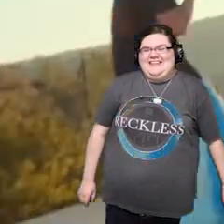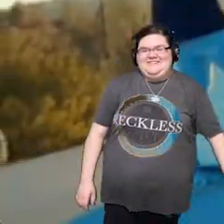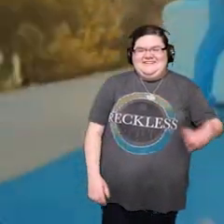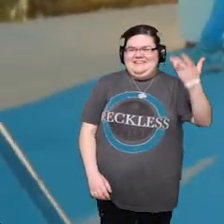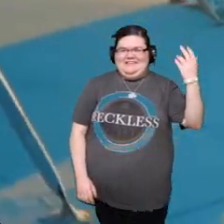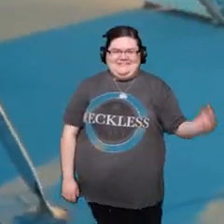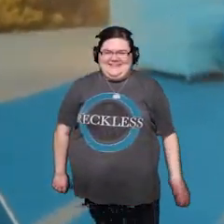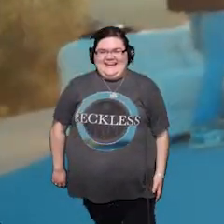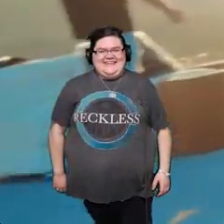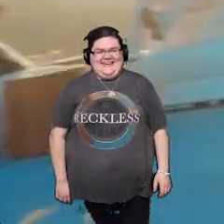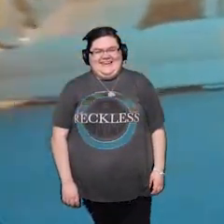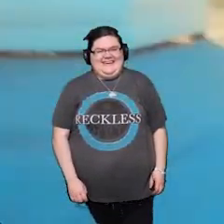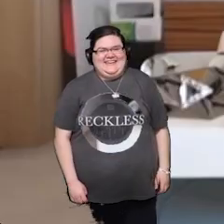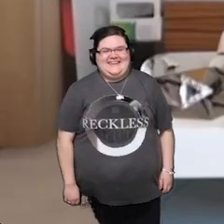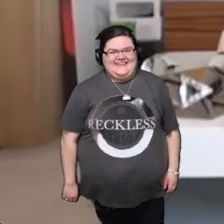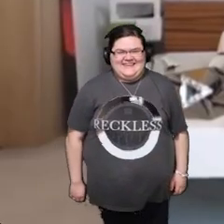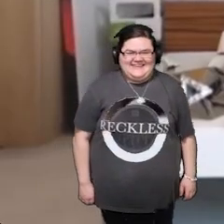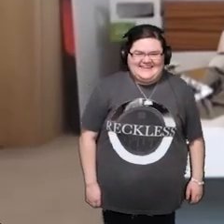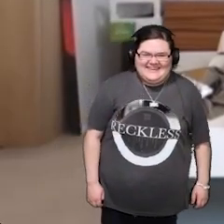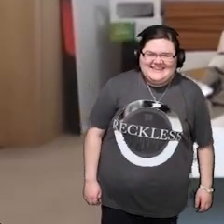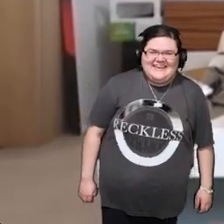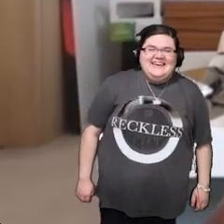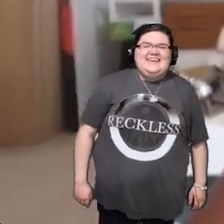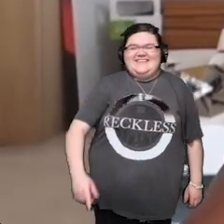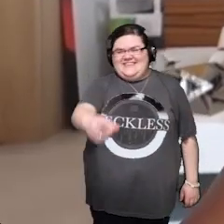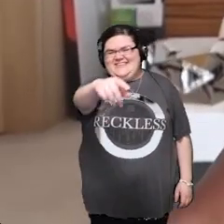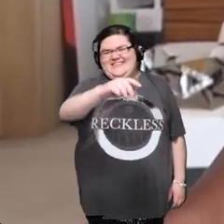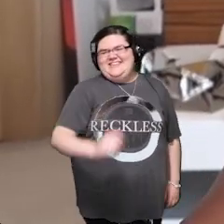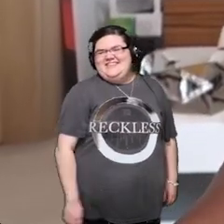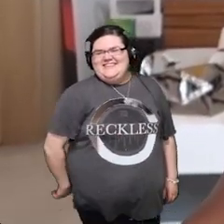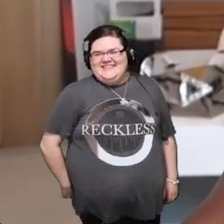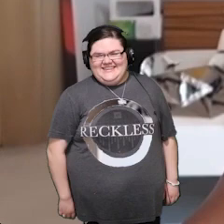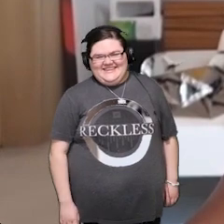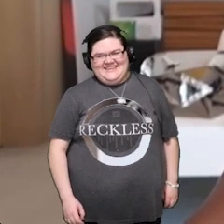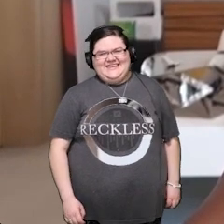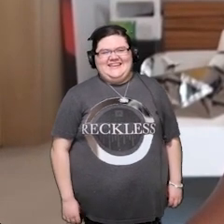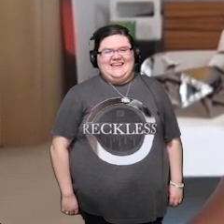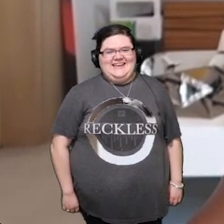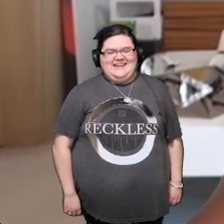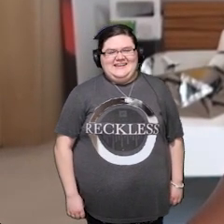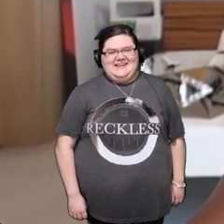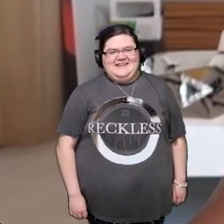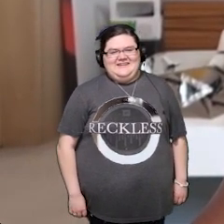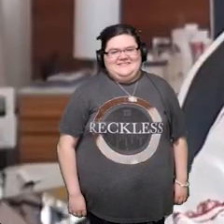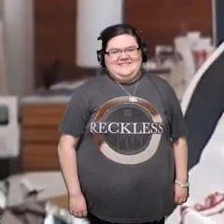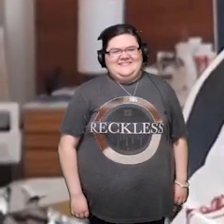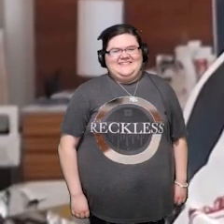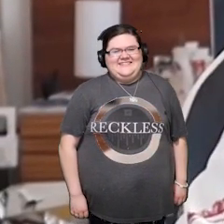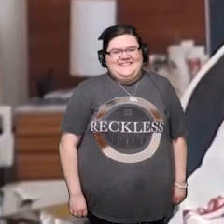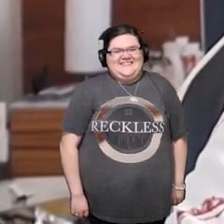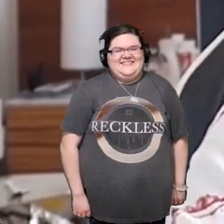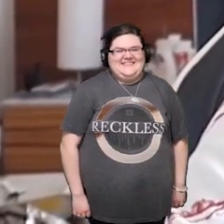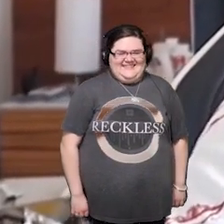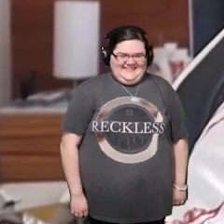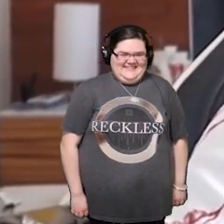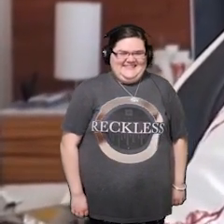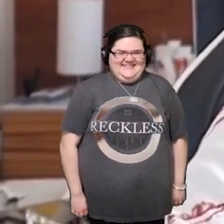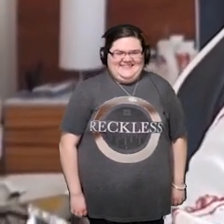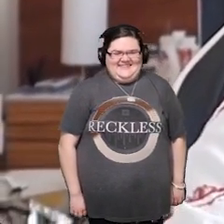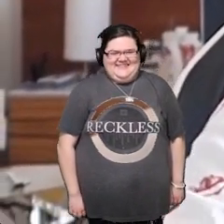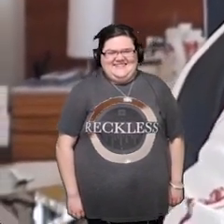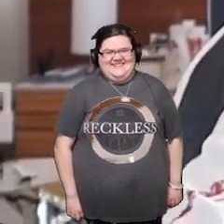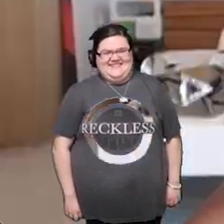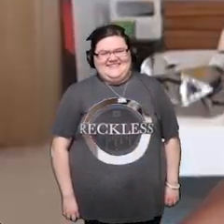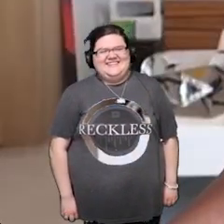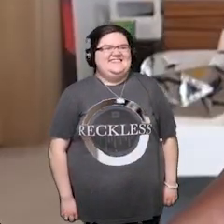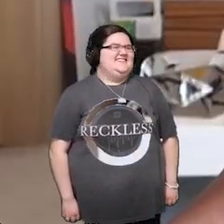I'm laughing at Logan. I can't. Okay, so this is pretty much Fresh Out of London Part 2. It's just the